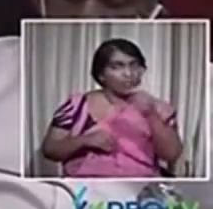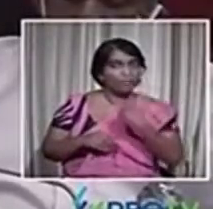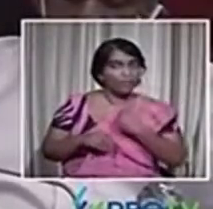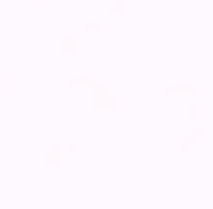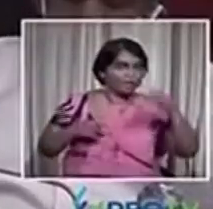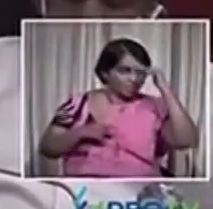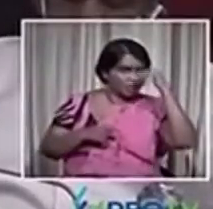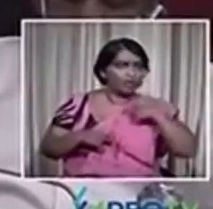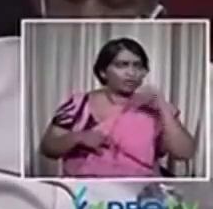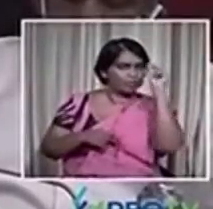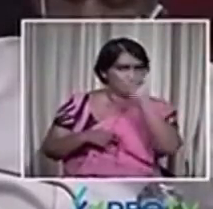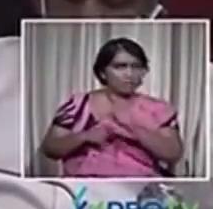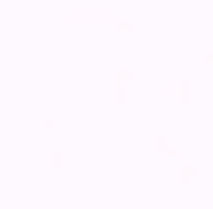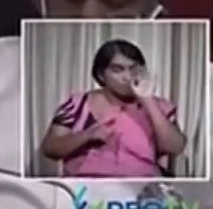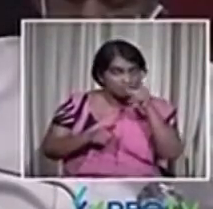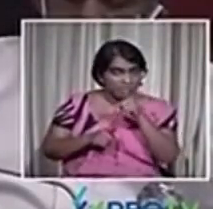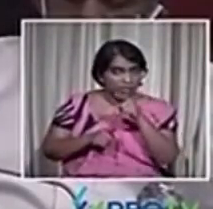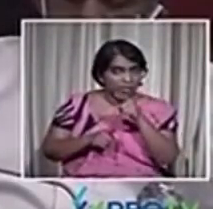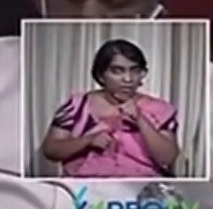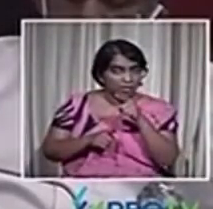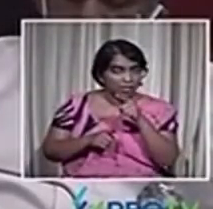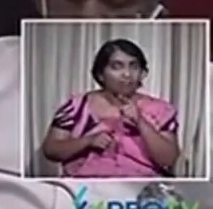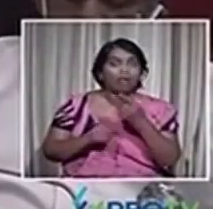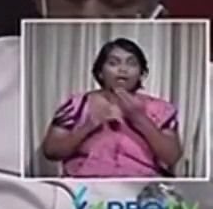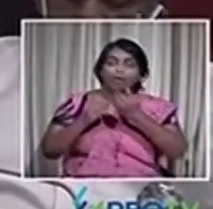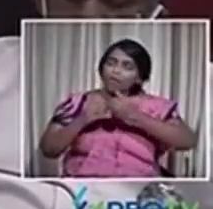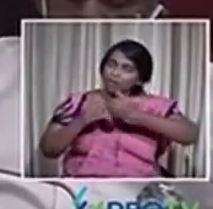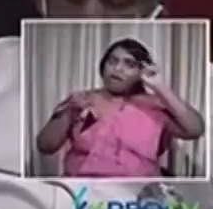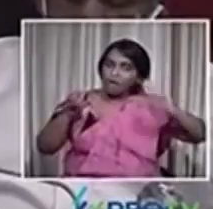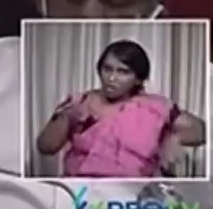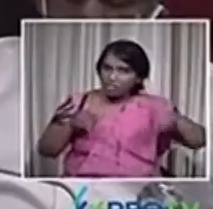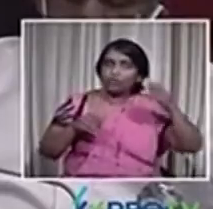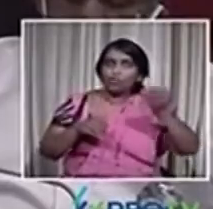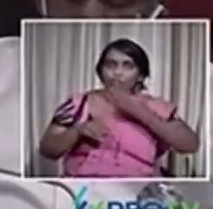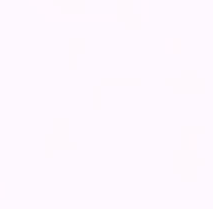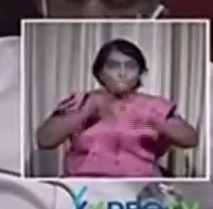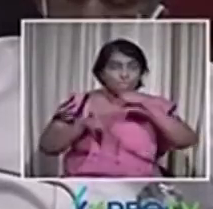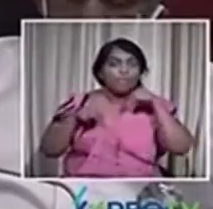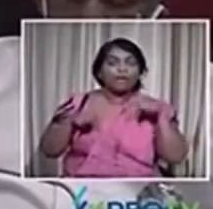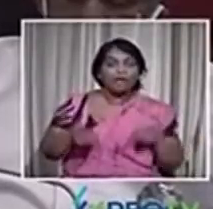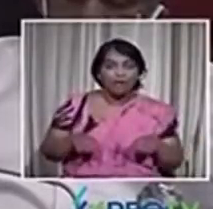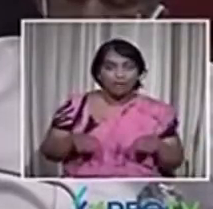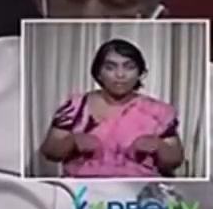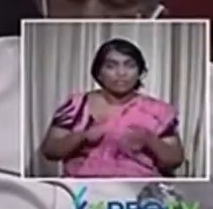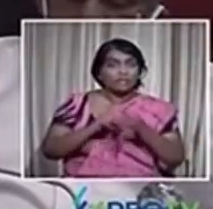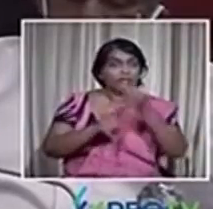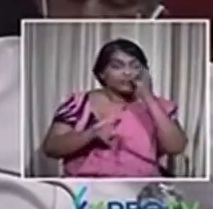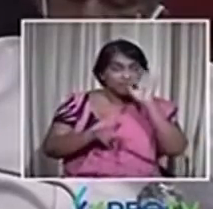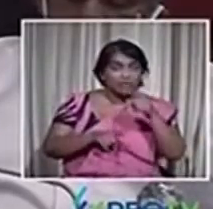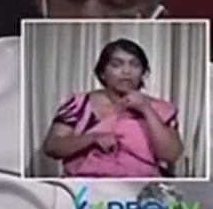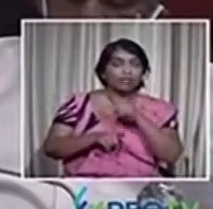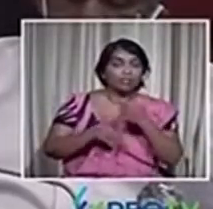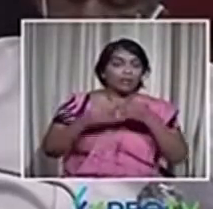Myself and the opposition leader said that the president may resign. The parliament may appoint another president for the remaining term.